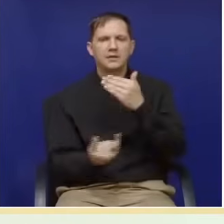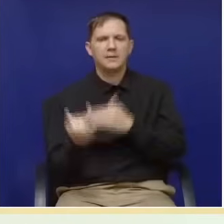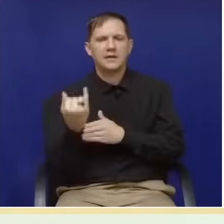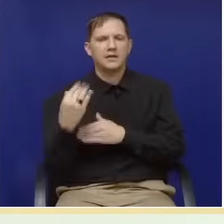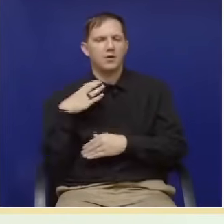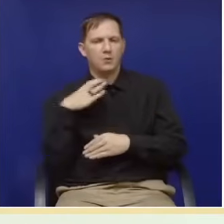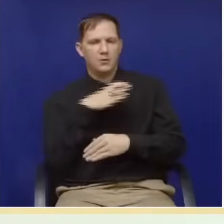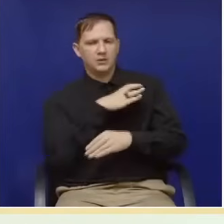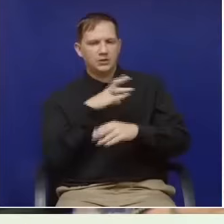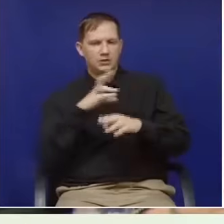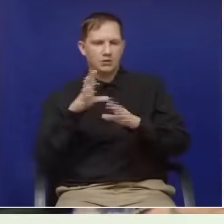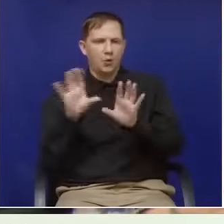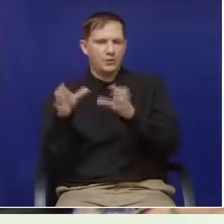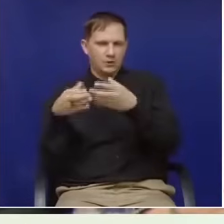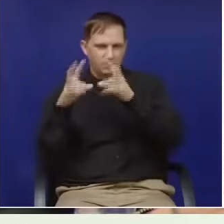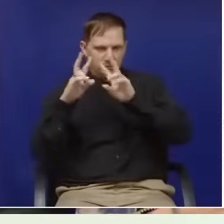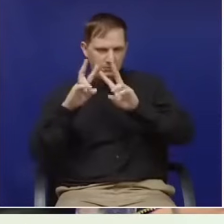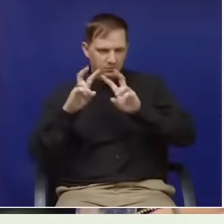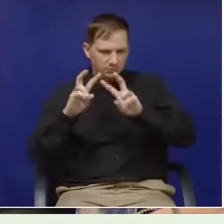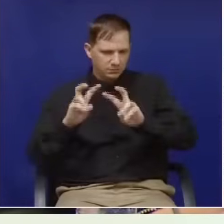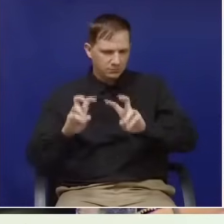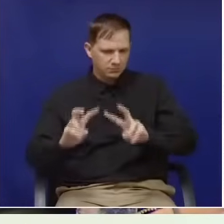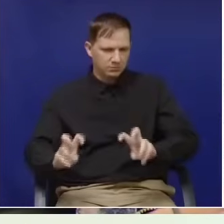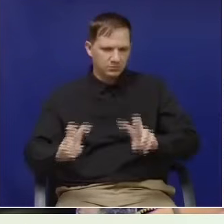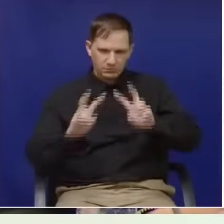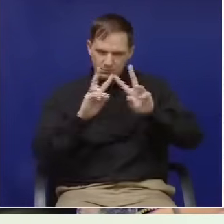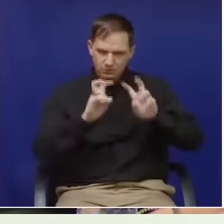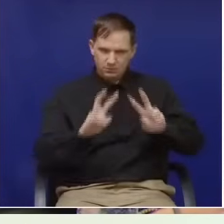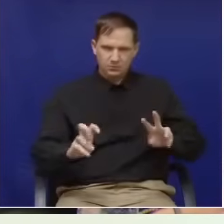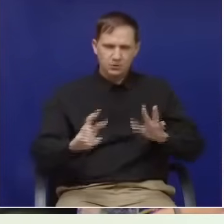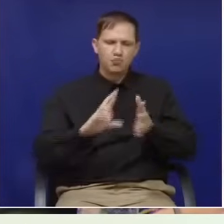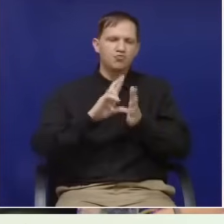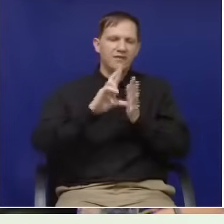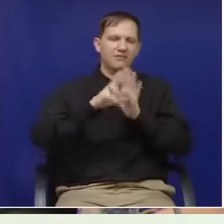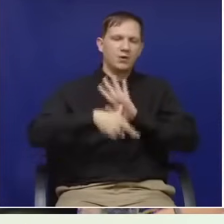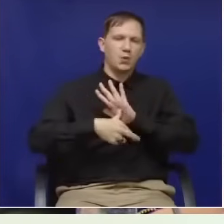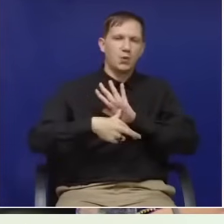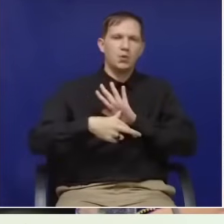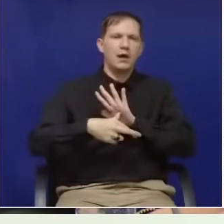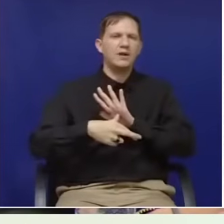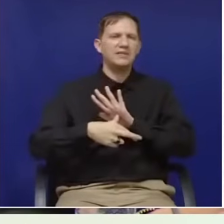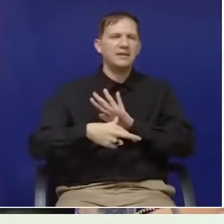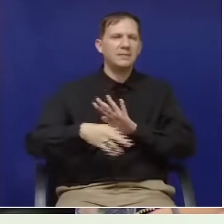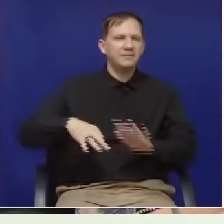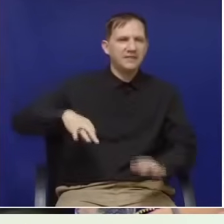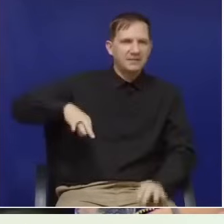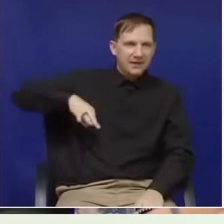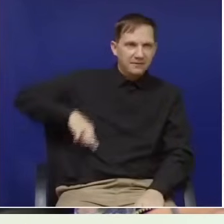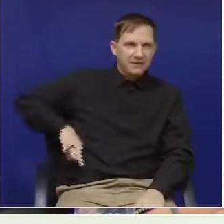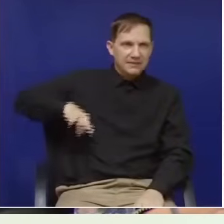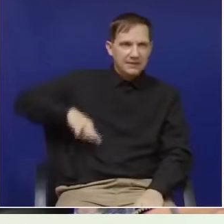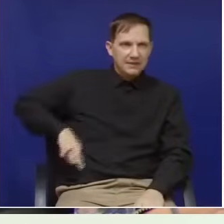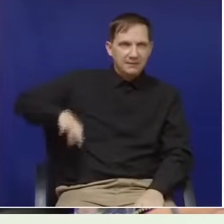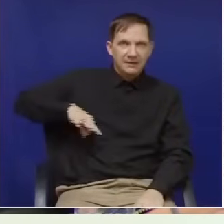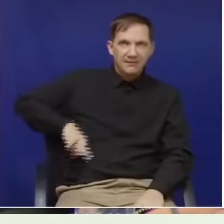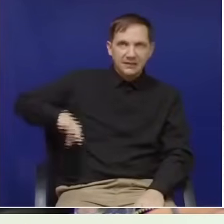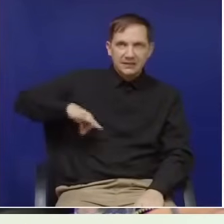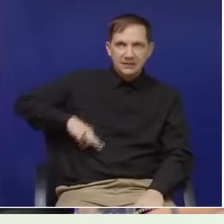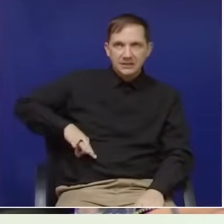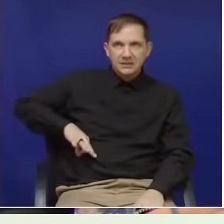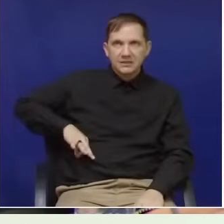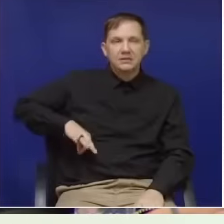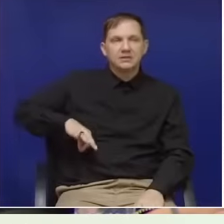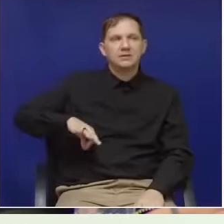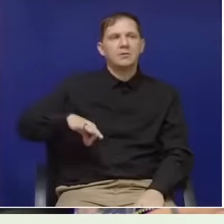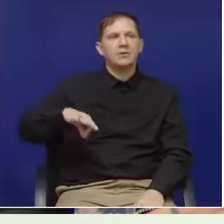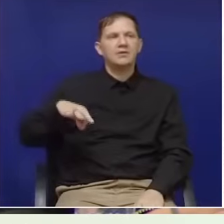commission to look into to review the benefits of public office bearers, the